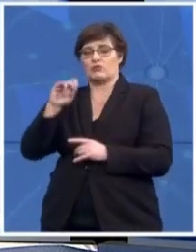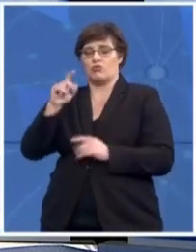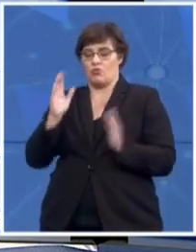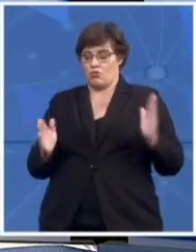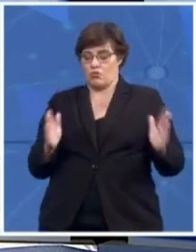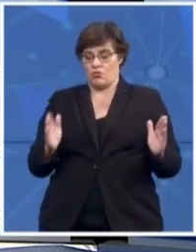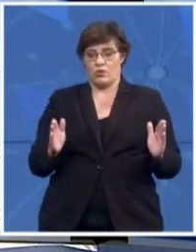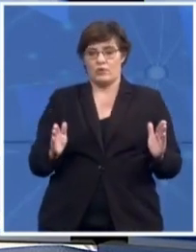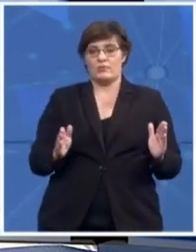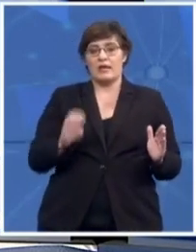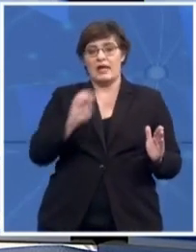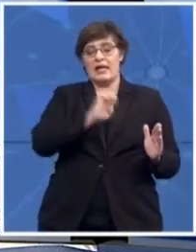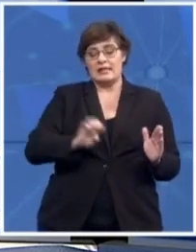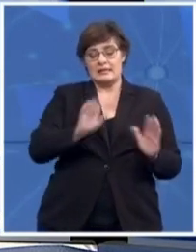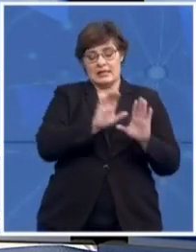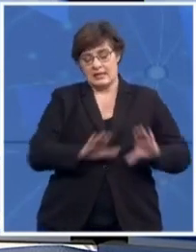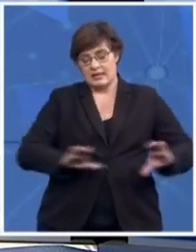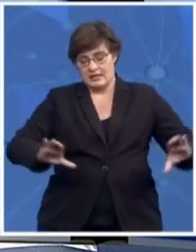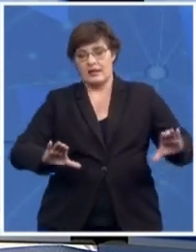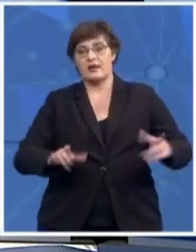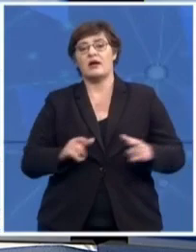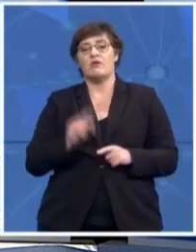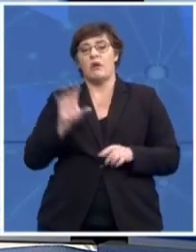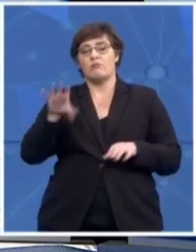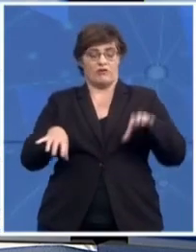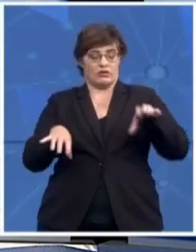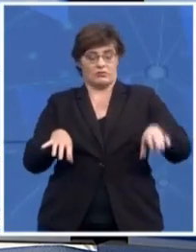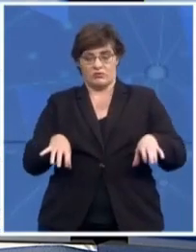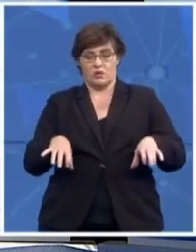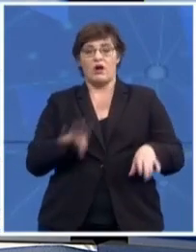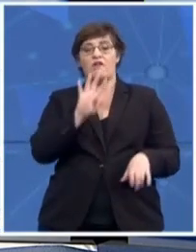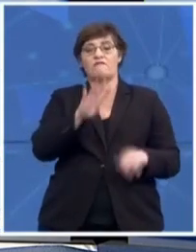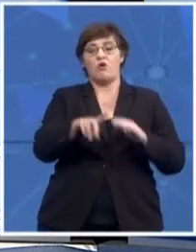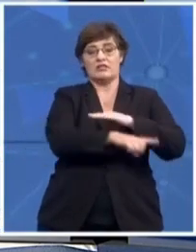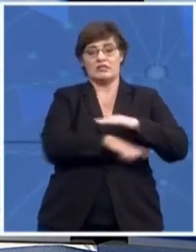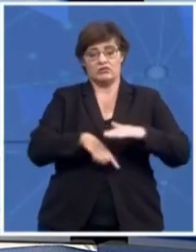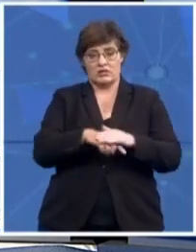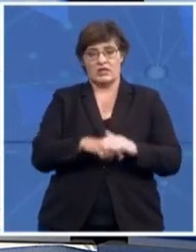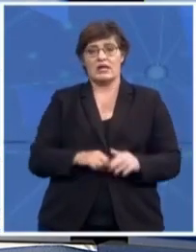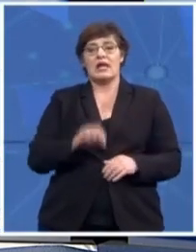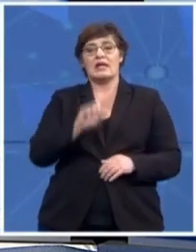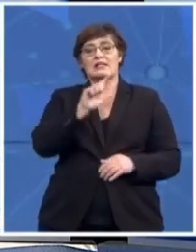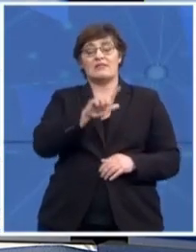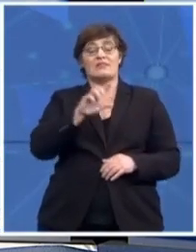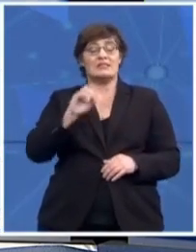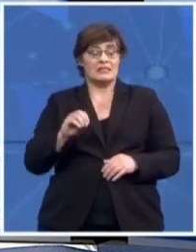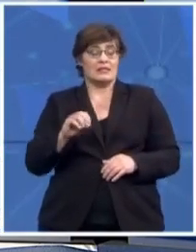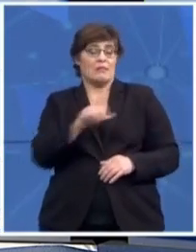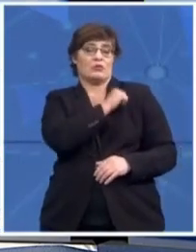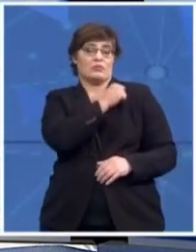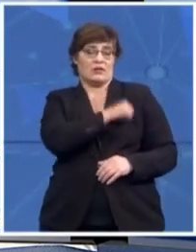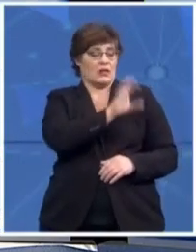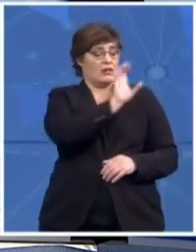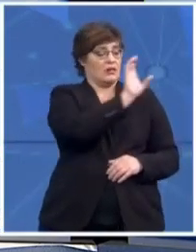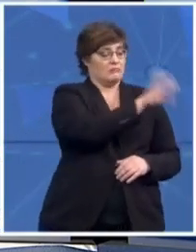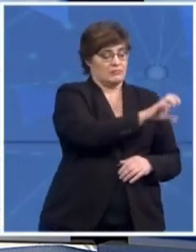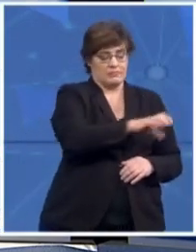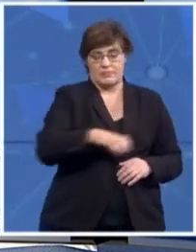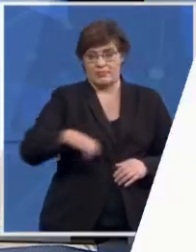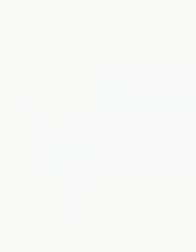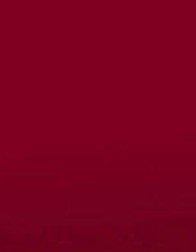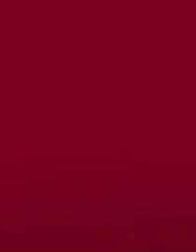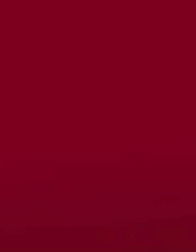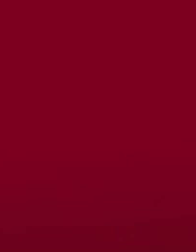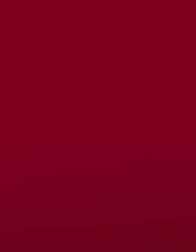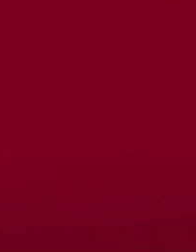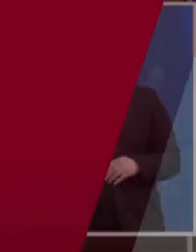2 provinces, 4 districts and 17 municipalities situated along that 600-kilometer coastline. Let's get in the